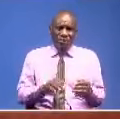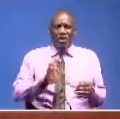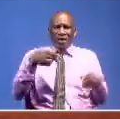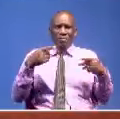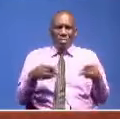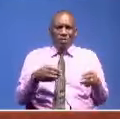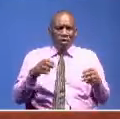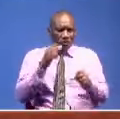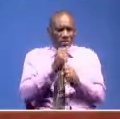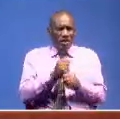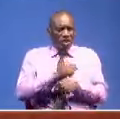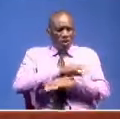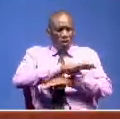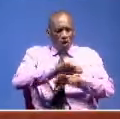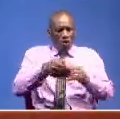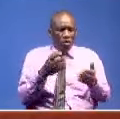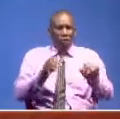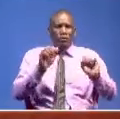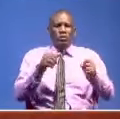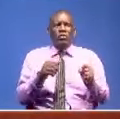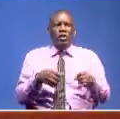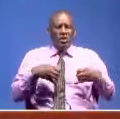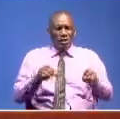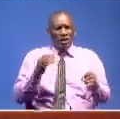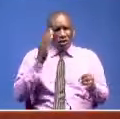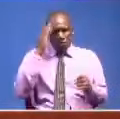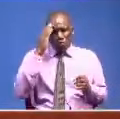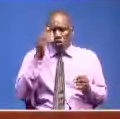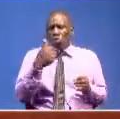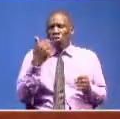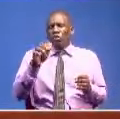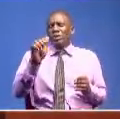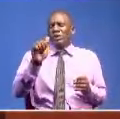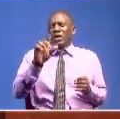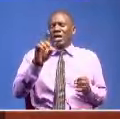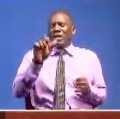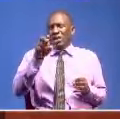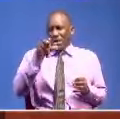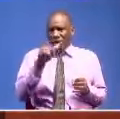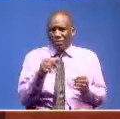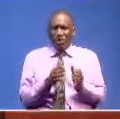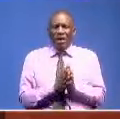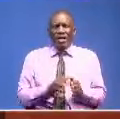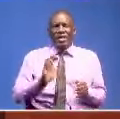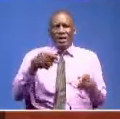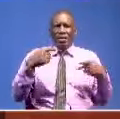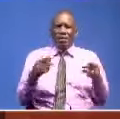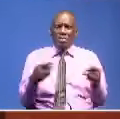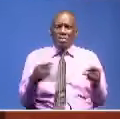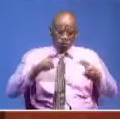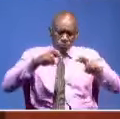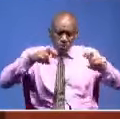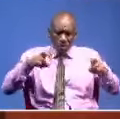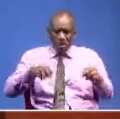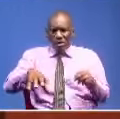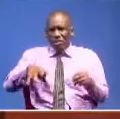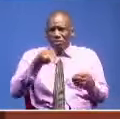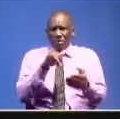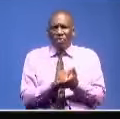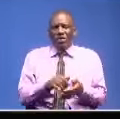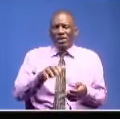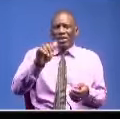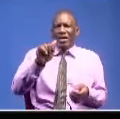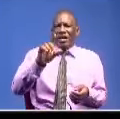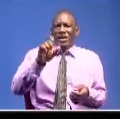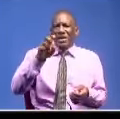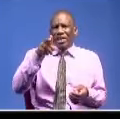have done due diligence in trying to know who Adani is. And their findings, Adani is